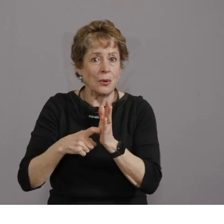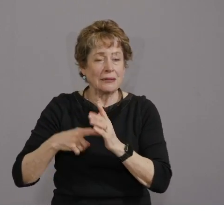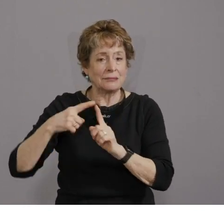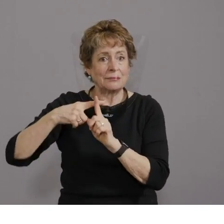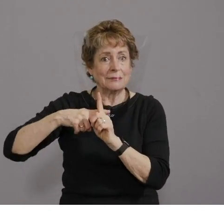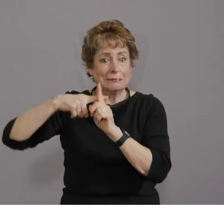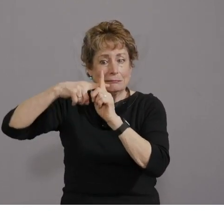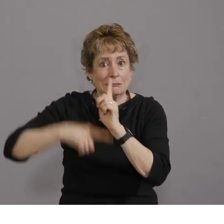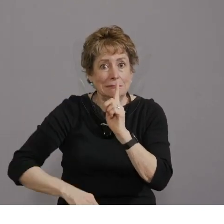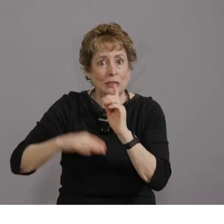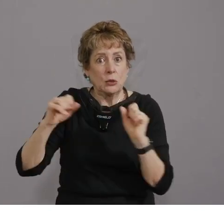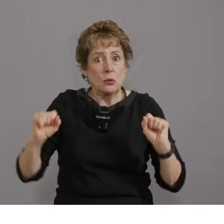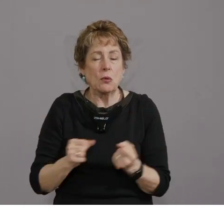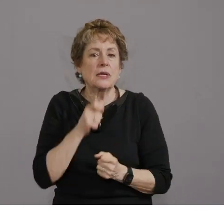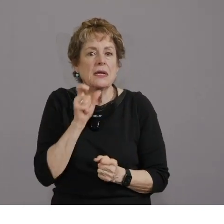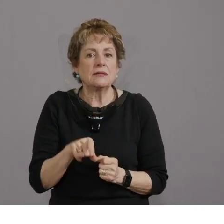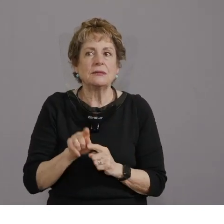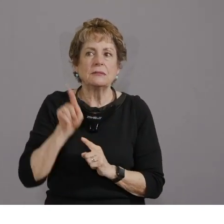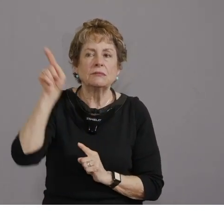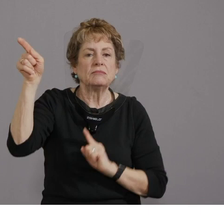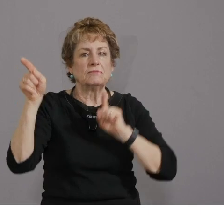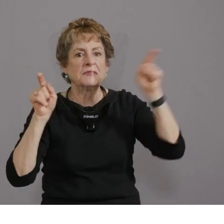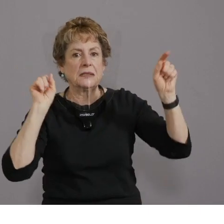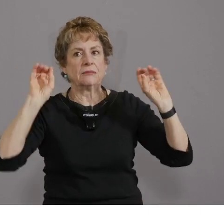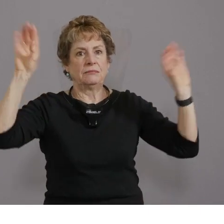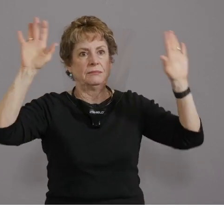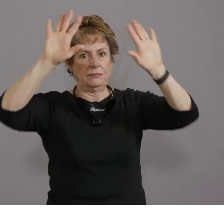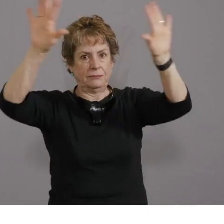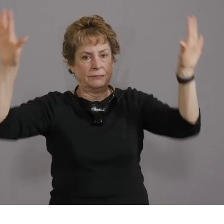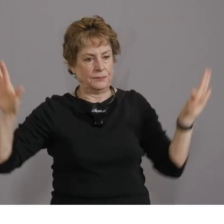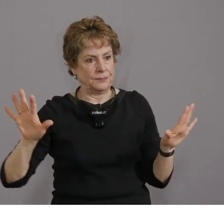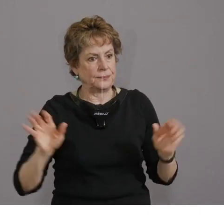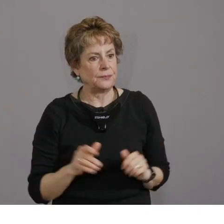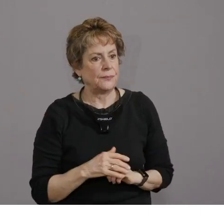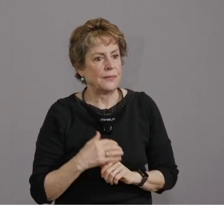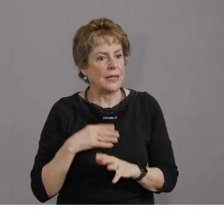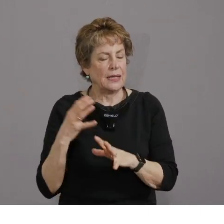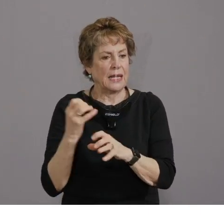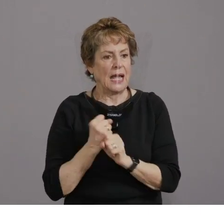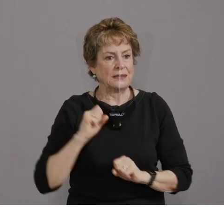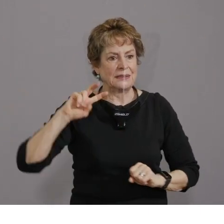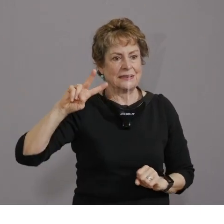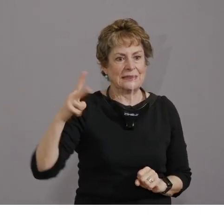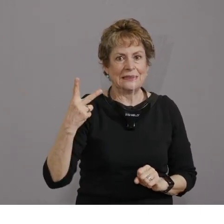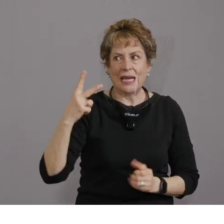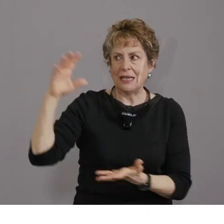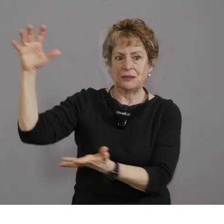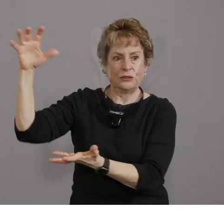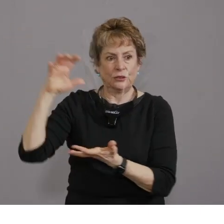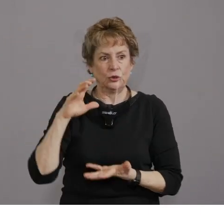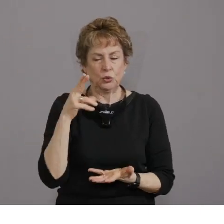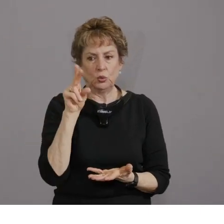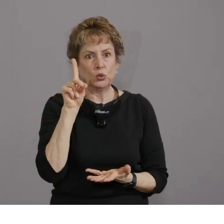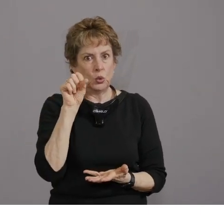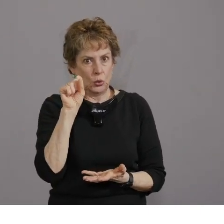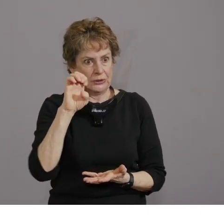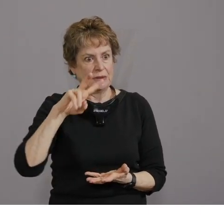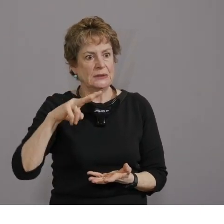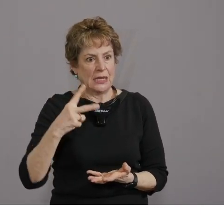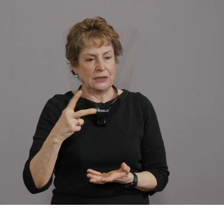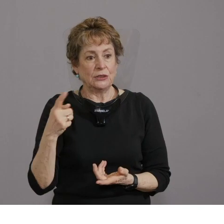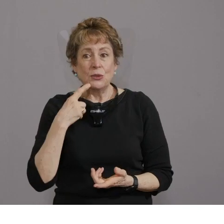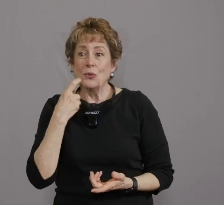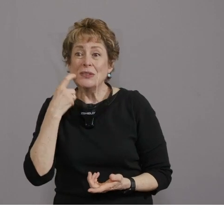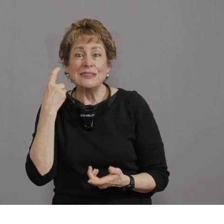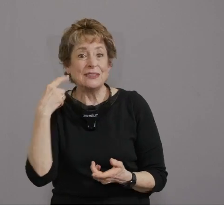doses so that we can continue vaccinating those that have already received their first dose and have had that either 21